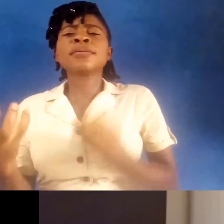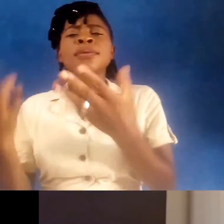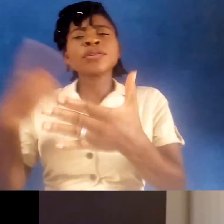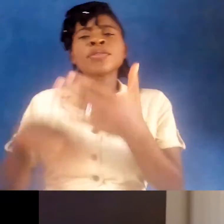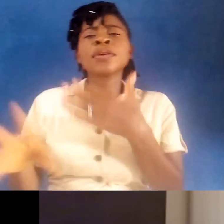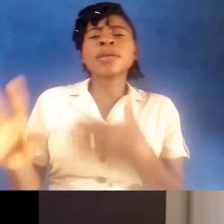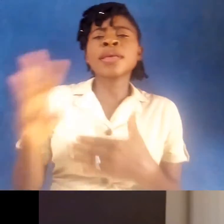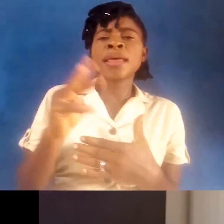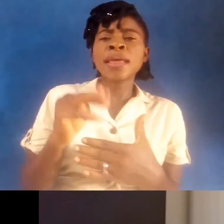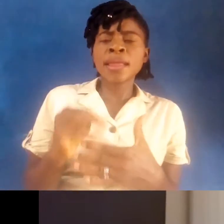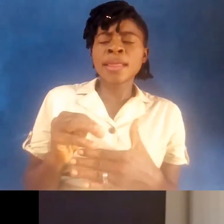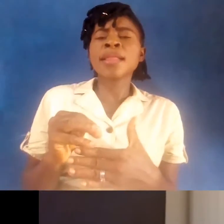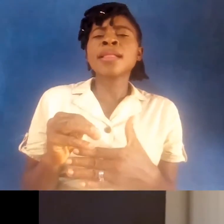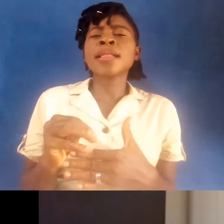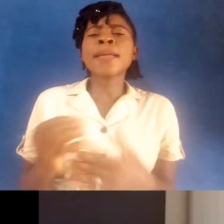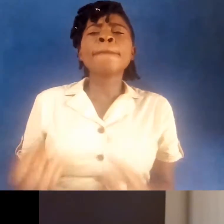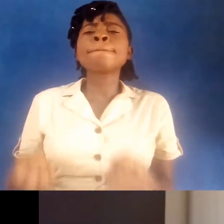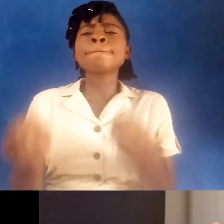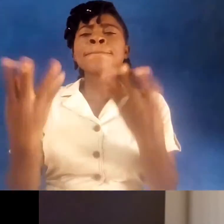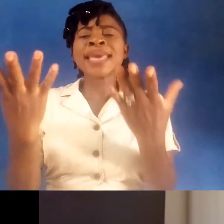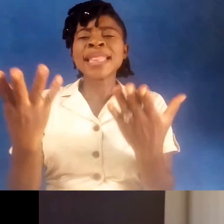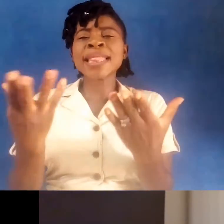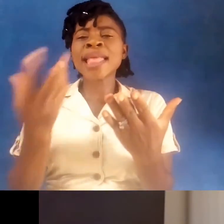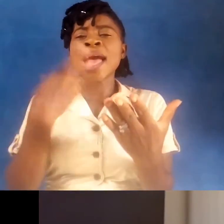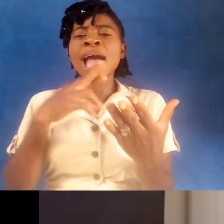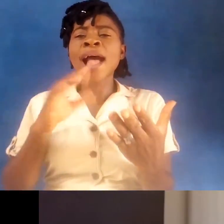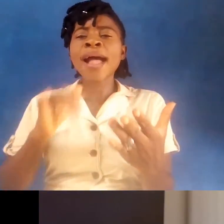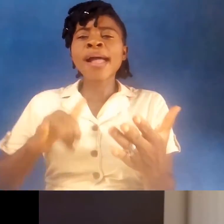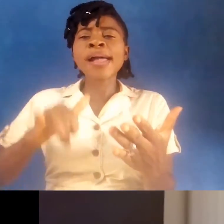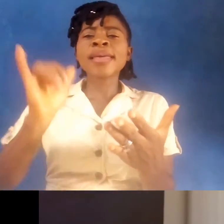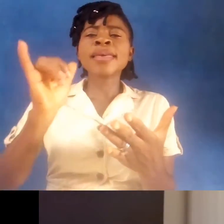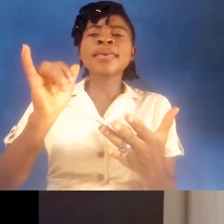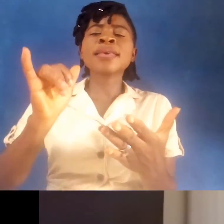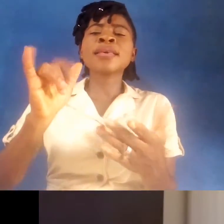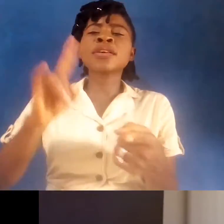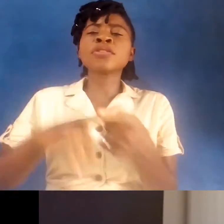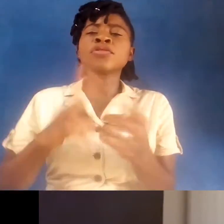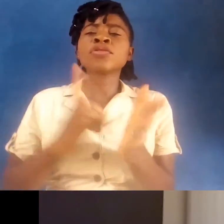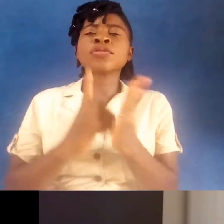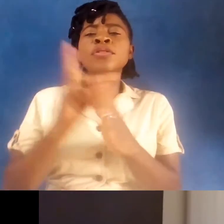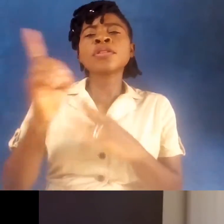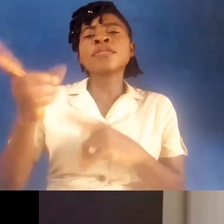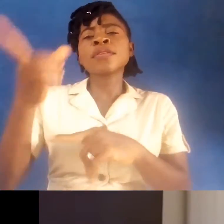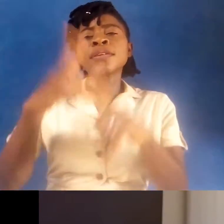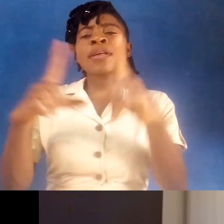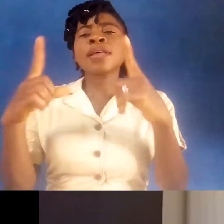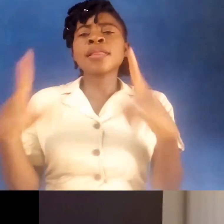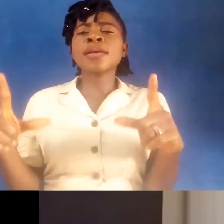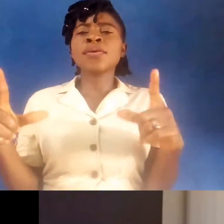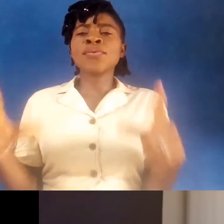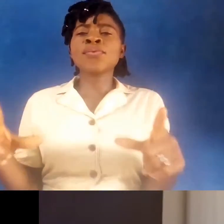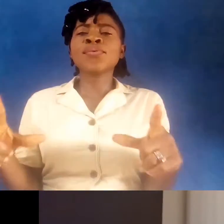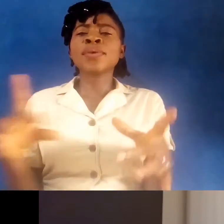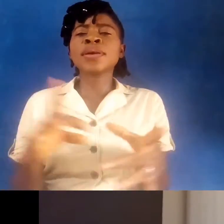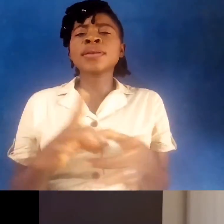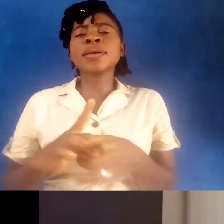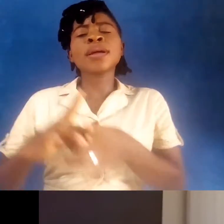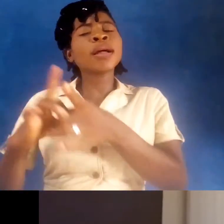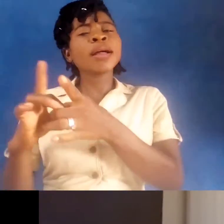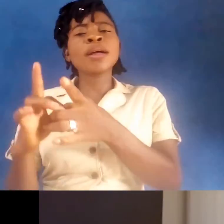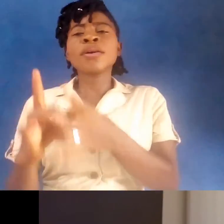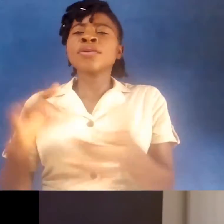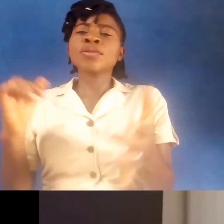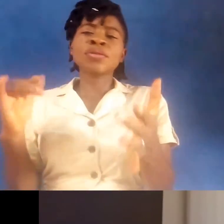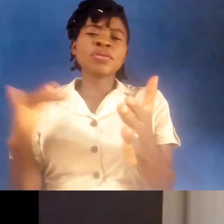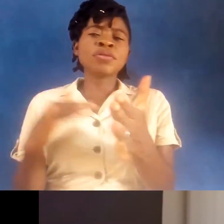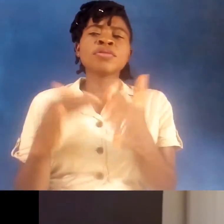sign languages, the same role gesture plays, according to studies so far right now, the same